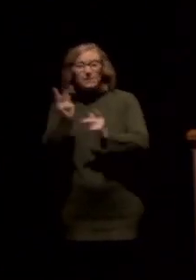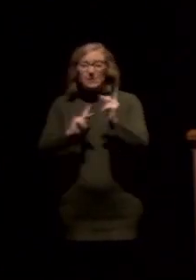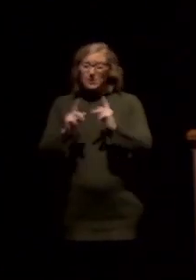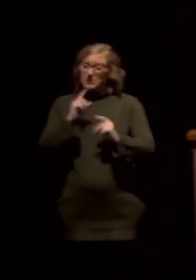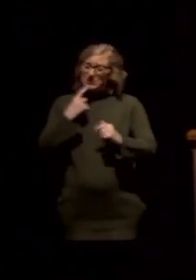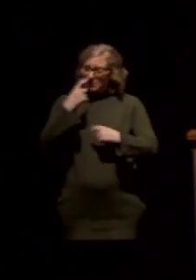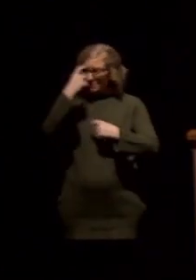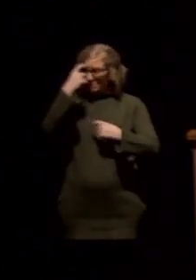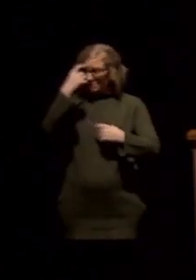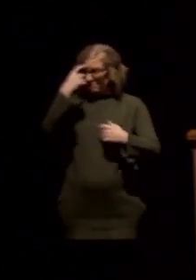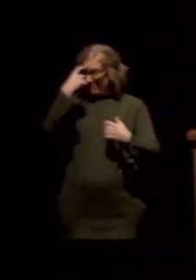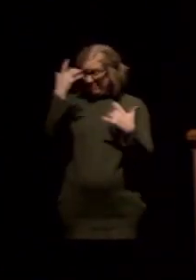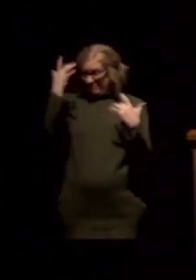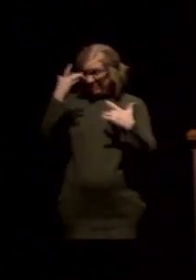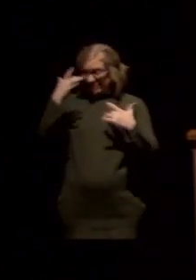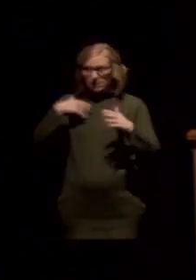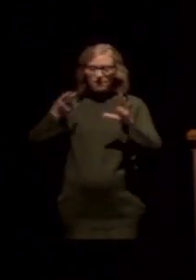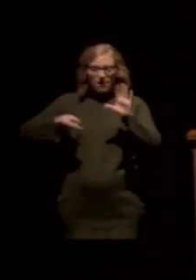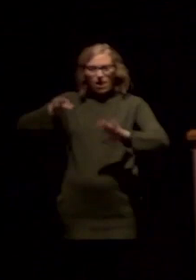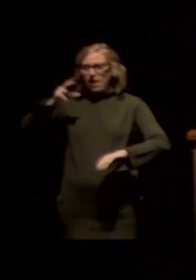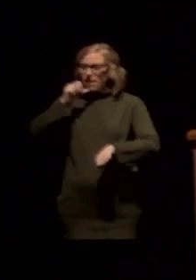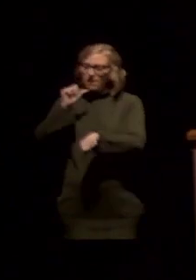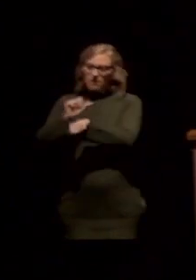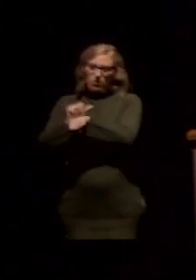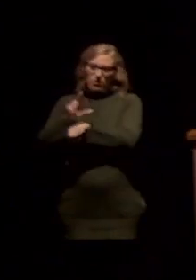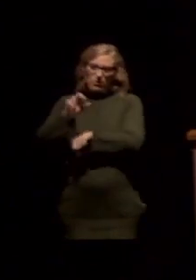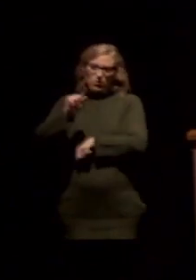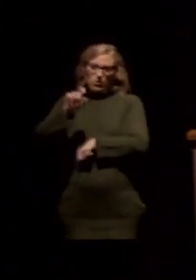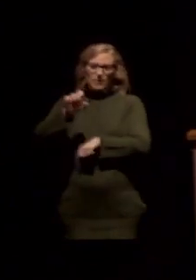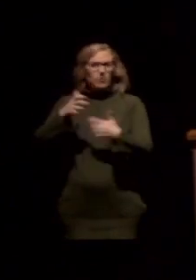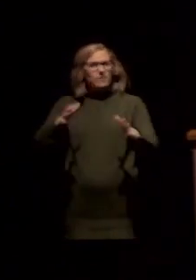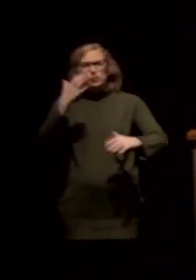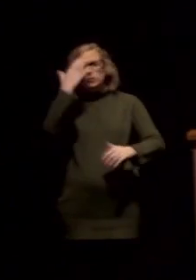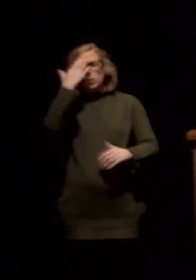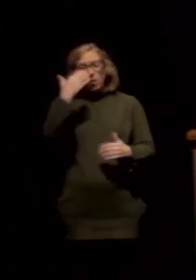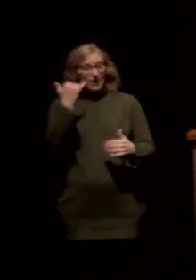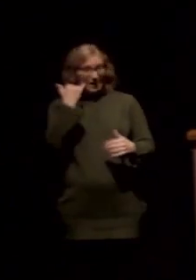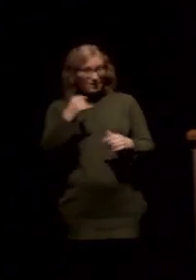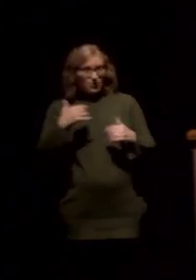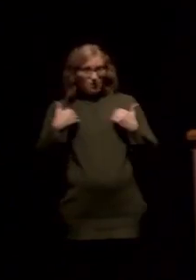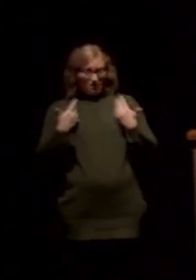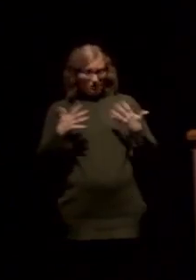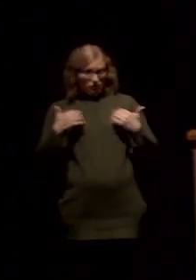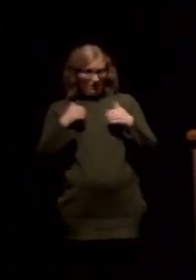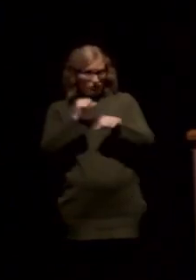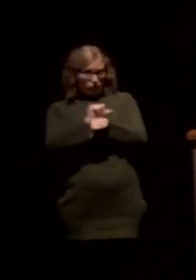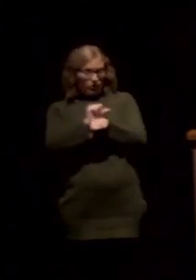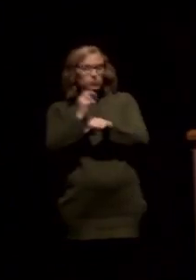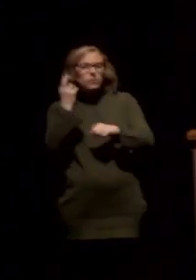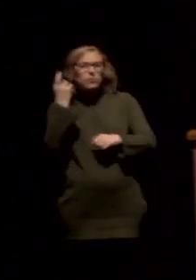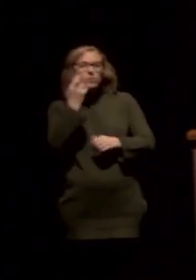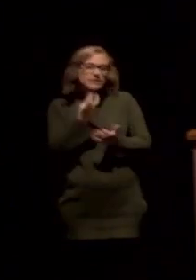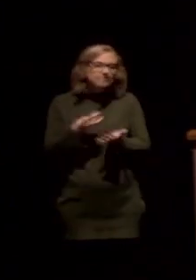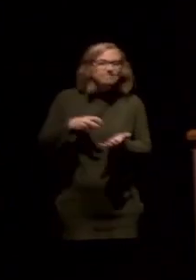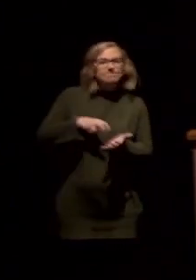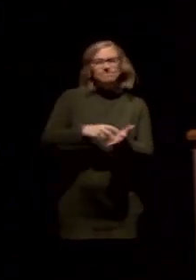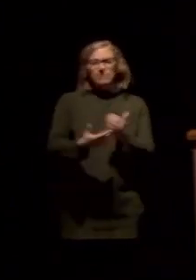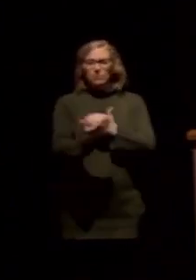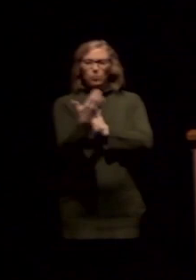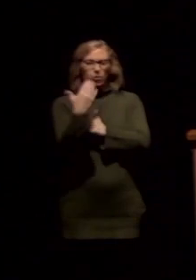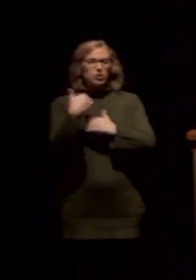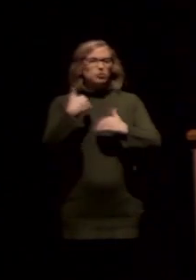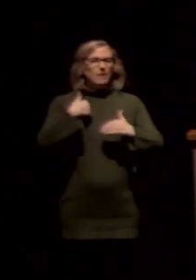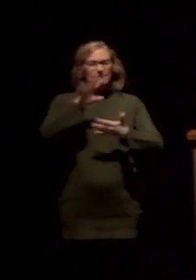highest unemployment rate. And yet we know that having a job, you know, you have a reason to get up in the morning. You have structure to your day. It can be a